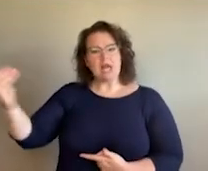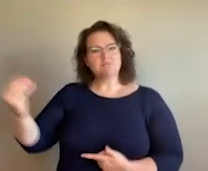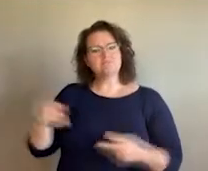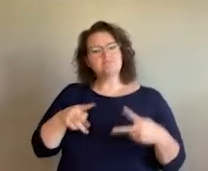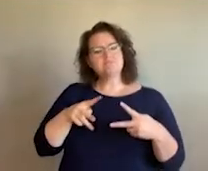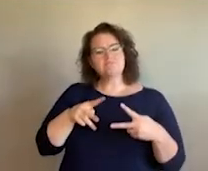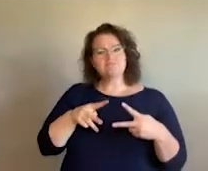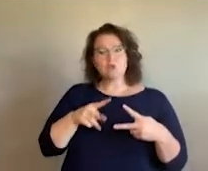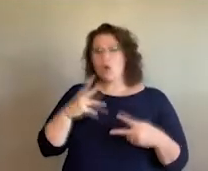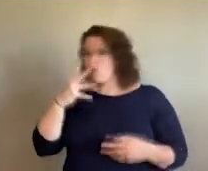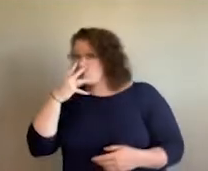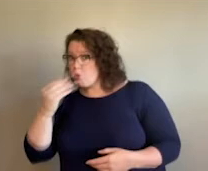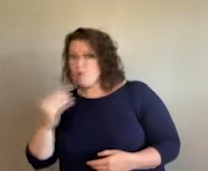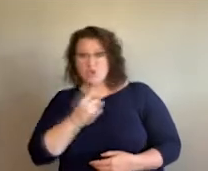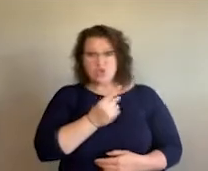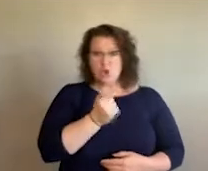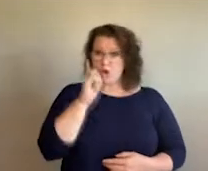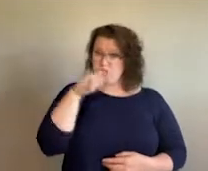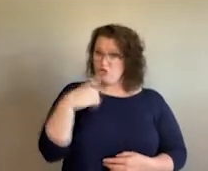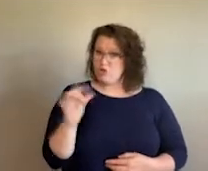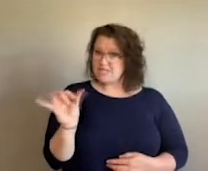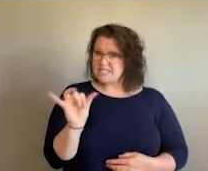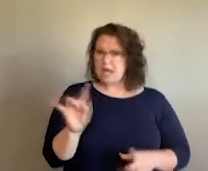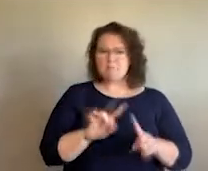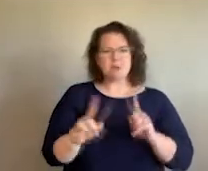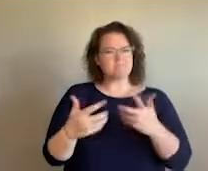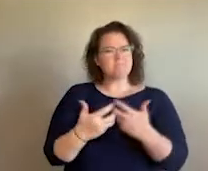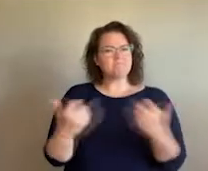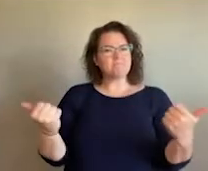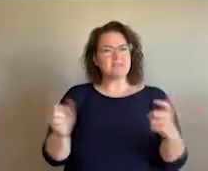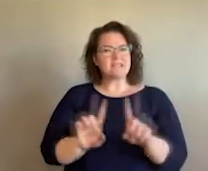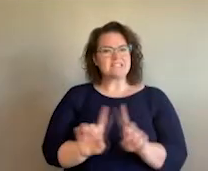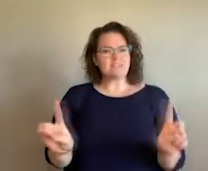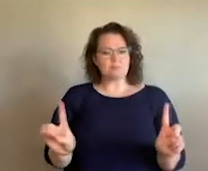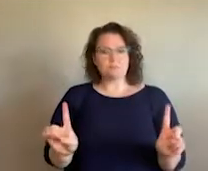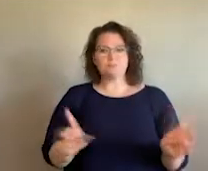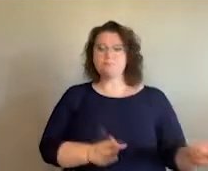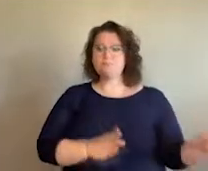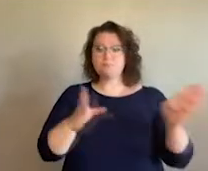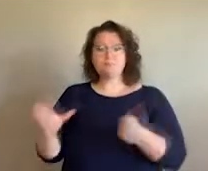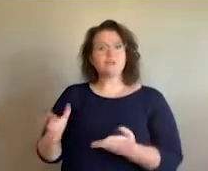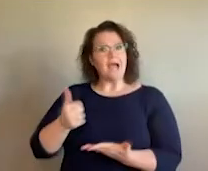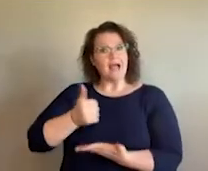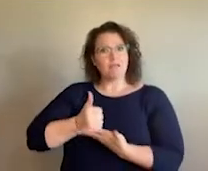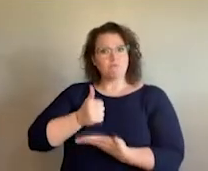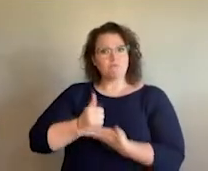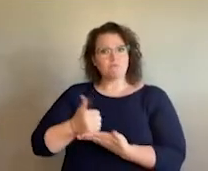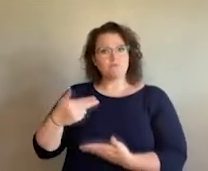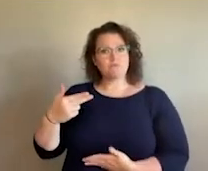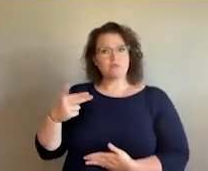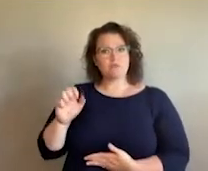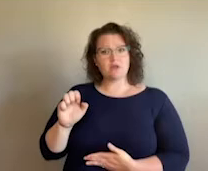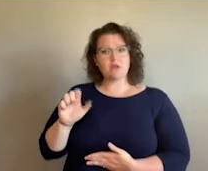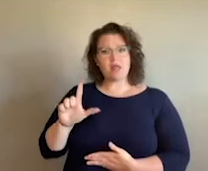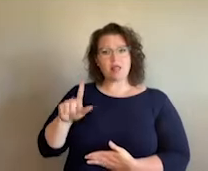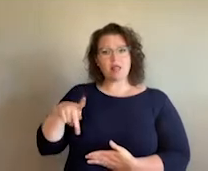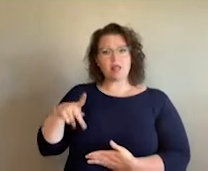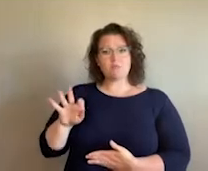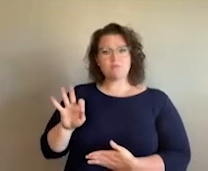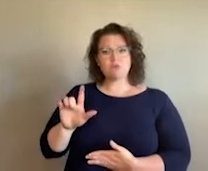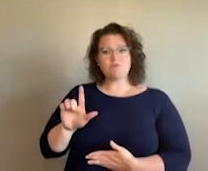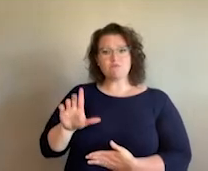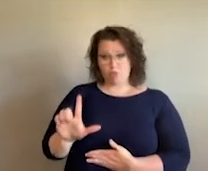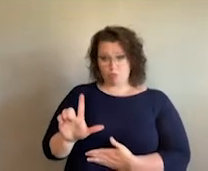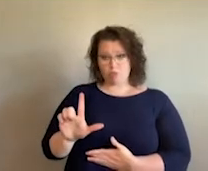two completely different species. Another one is helpful. So wolves are actually very helpful to